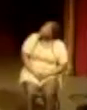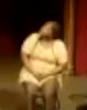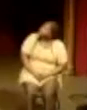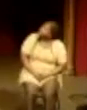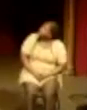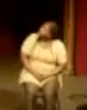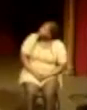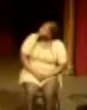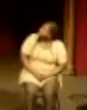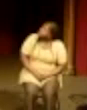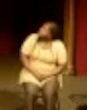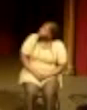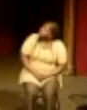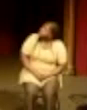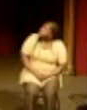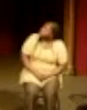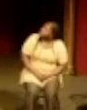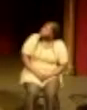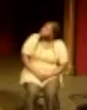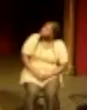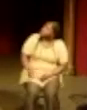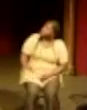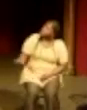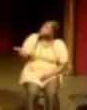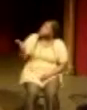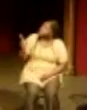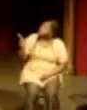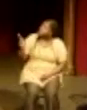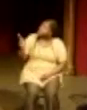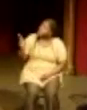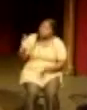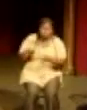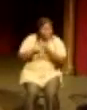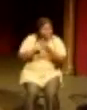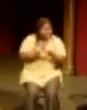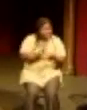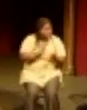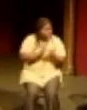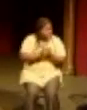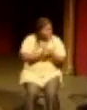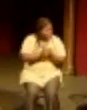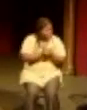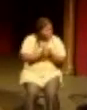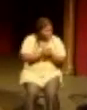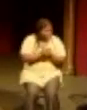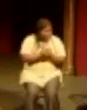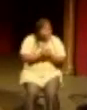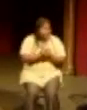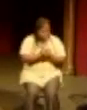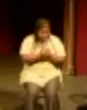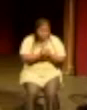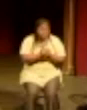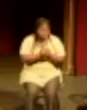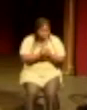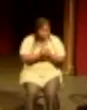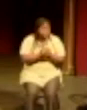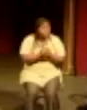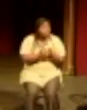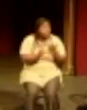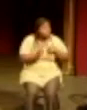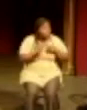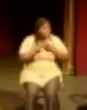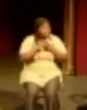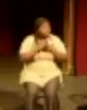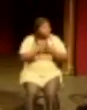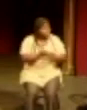And then staying on the athletics front for just a moment, we brought back football games on campus for